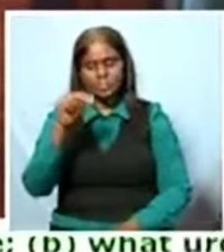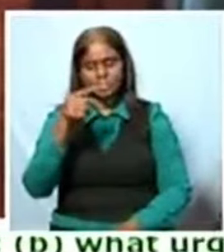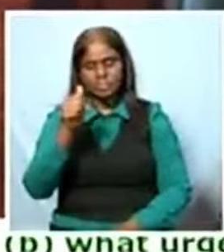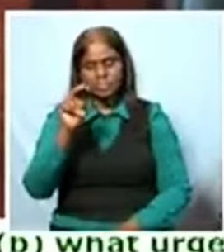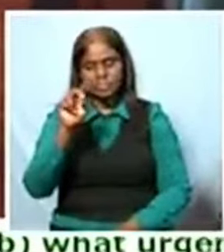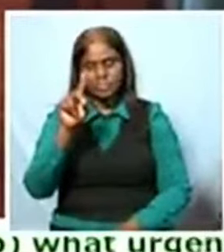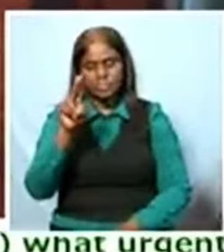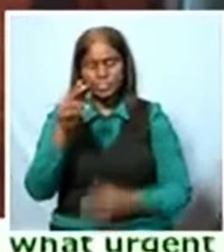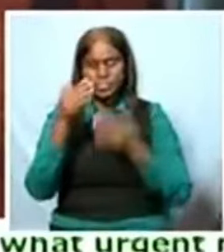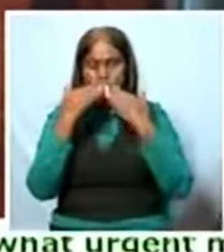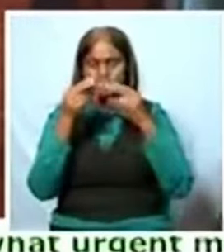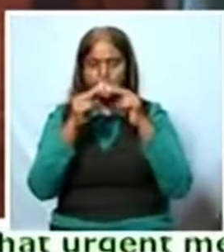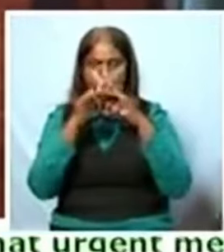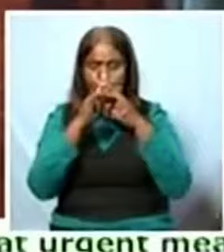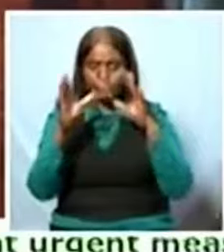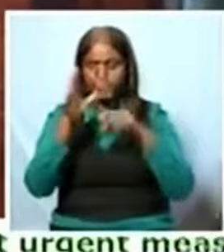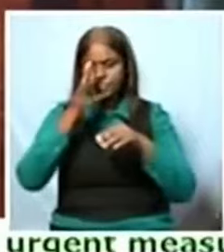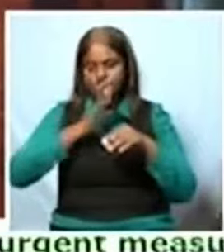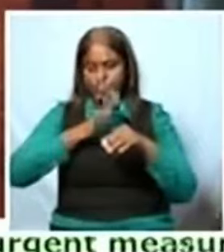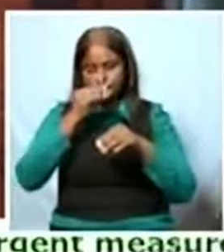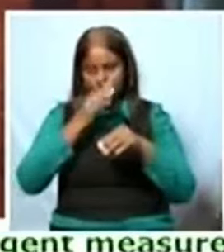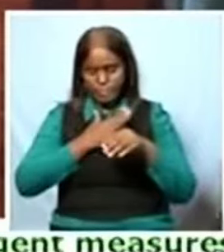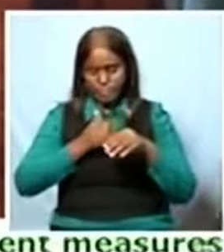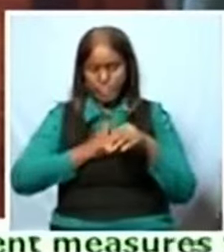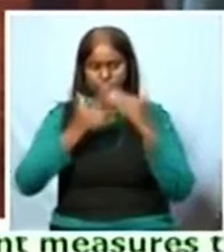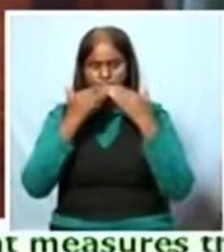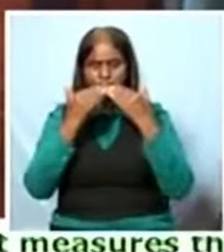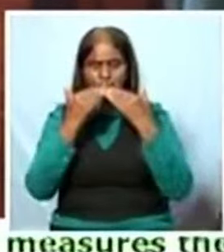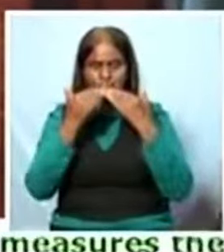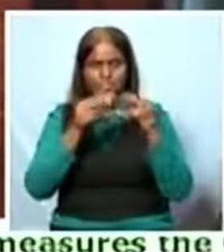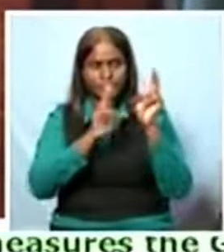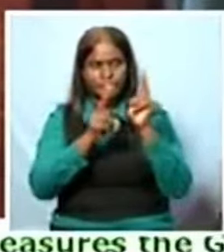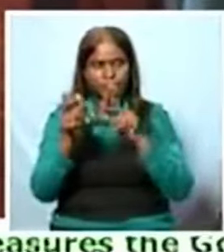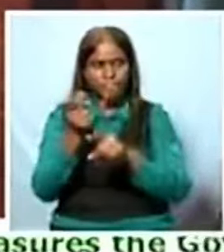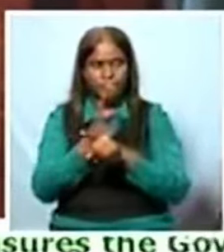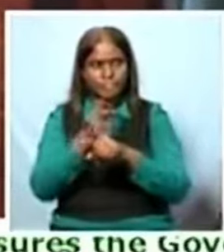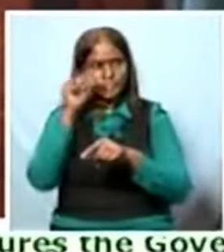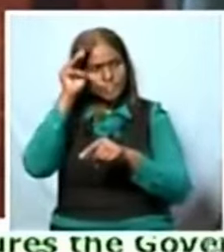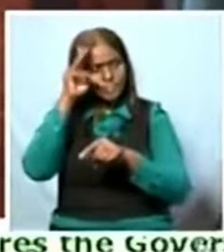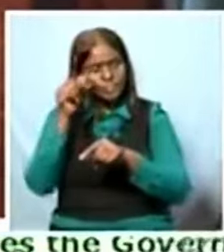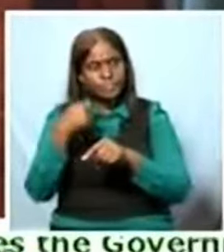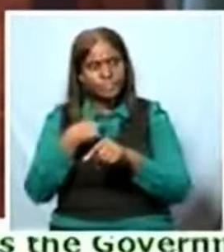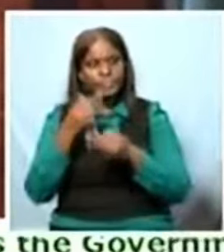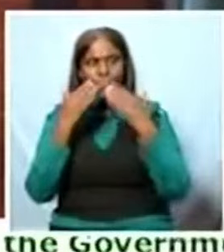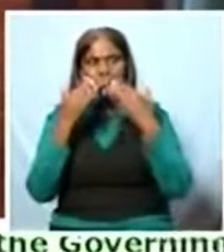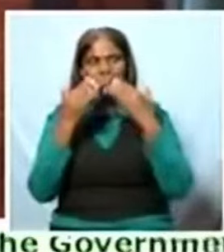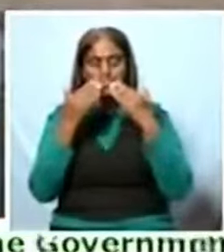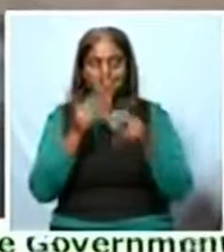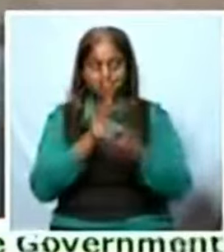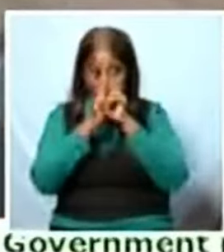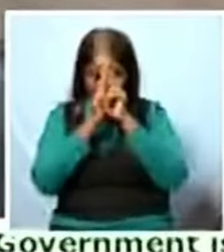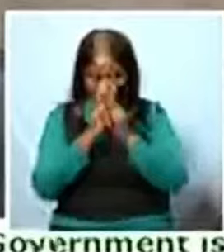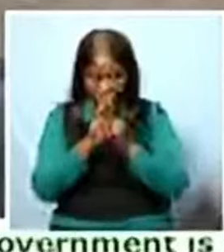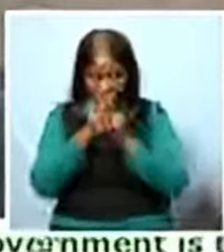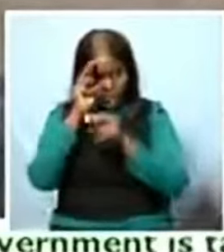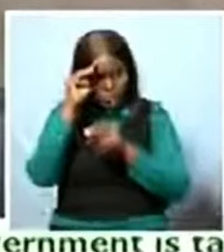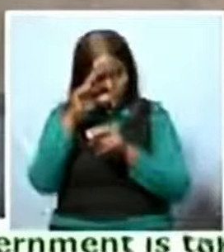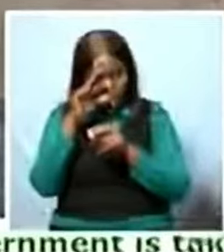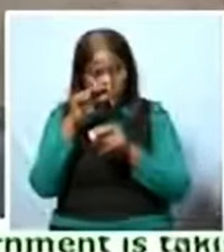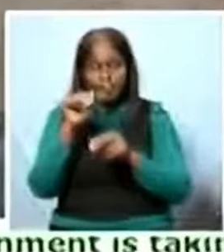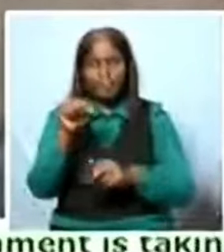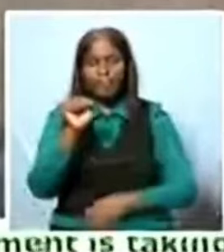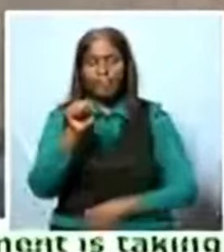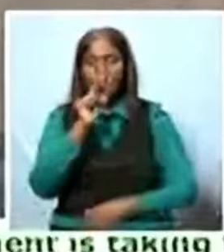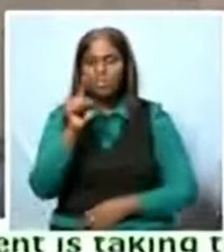Thank you so much, Madam Speaker, and I appreciate the responses coming from the Minister. Honorable Minister, obviously